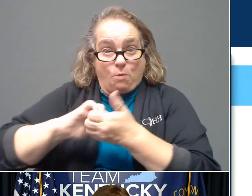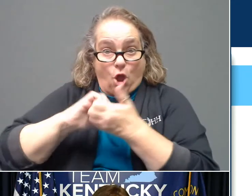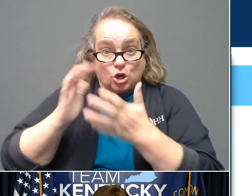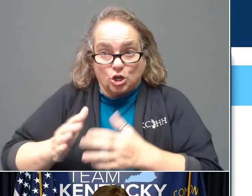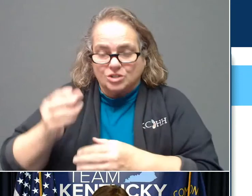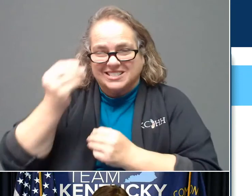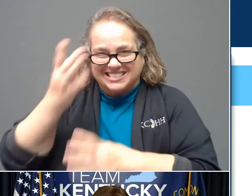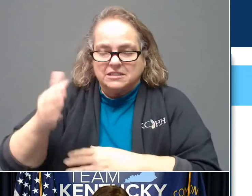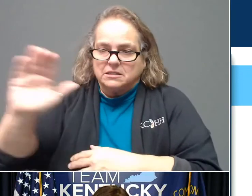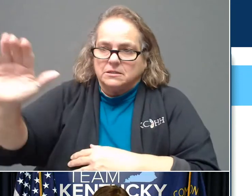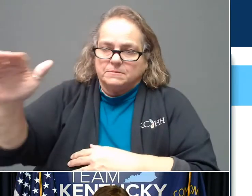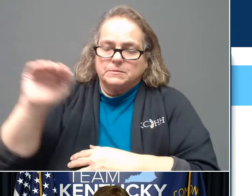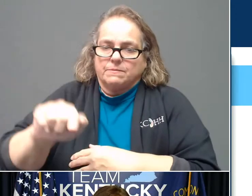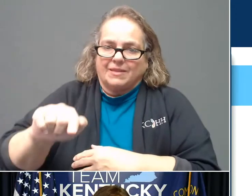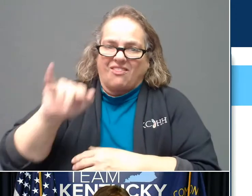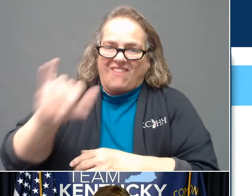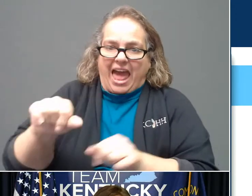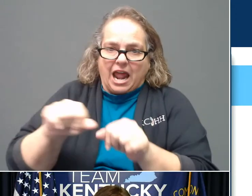in areas that need it.